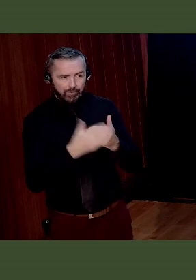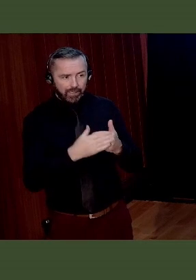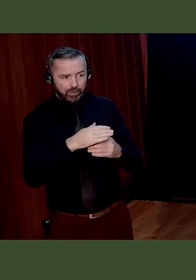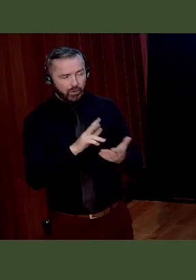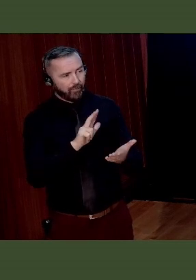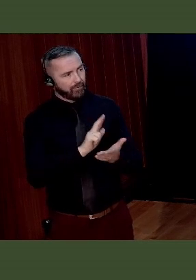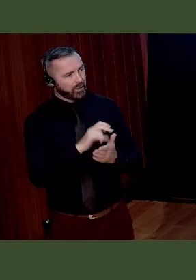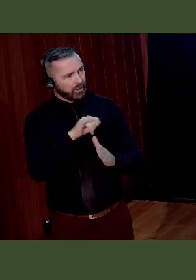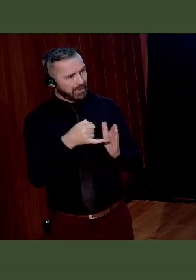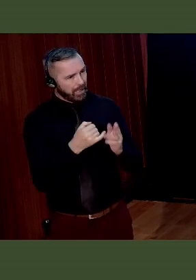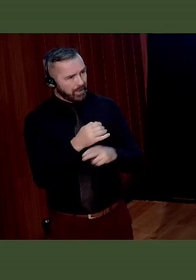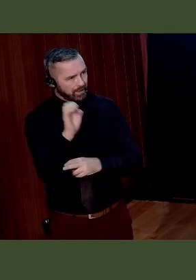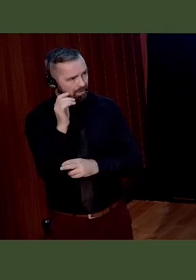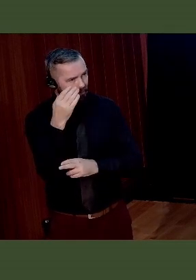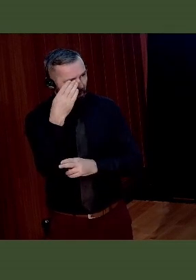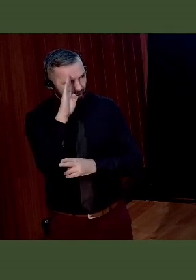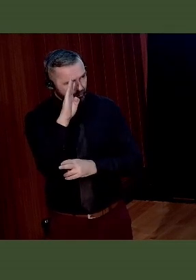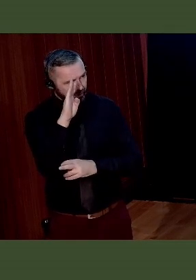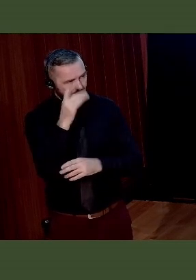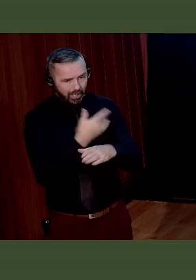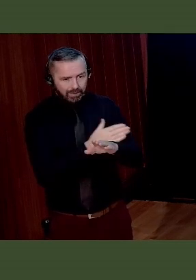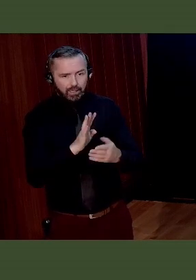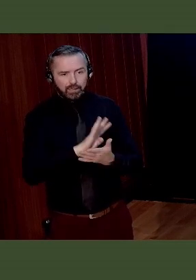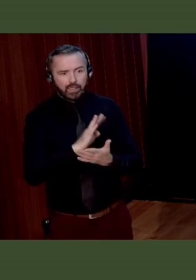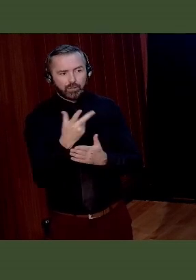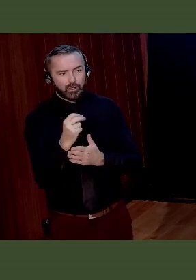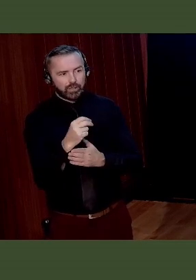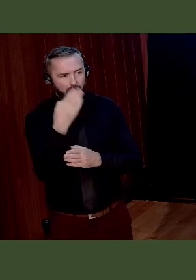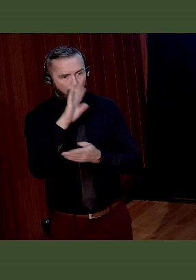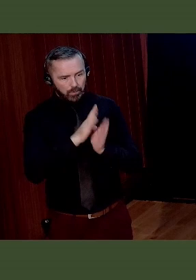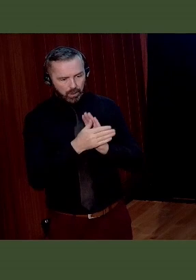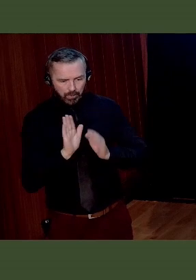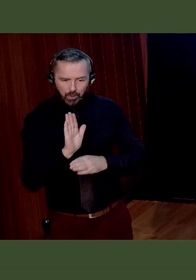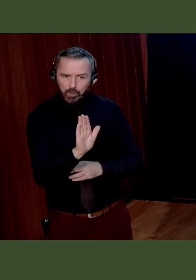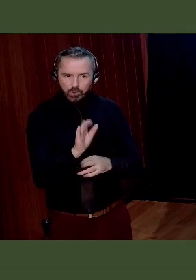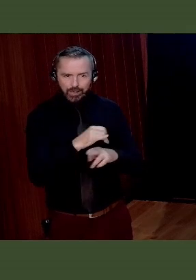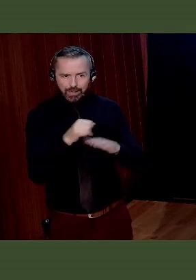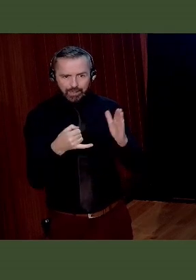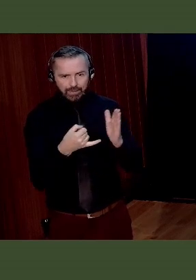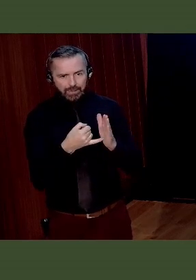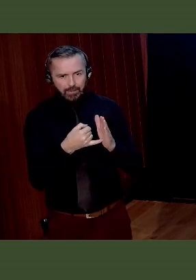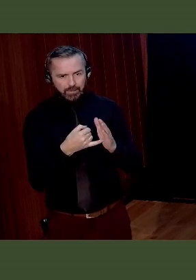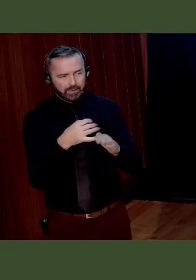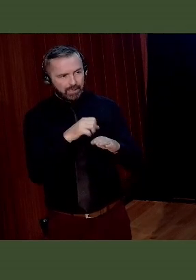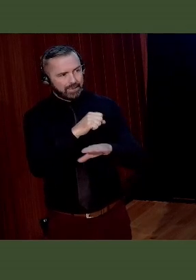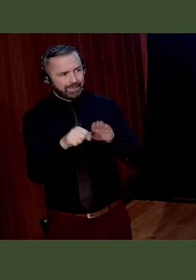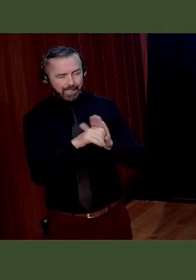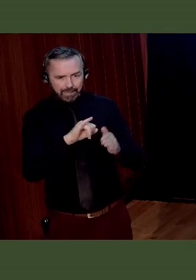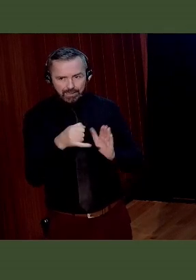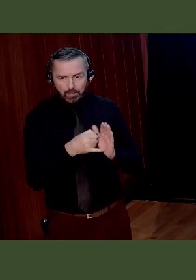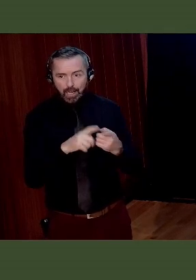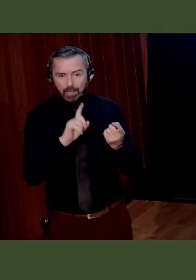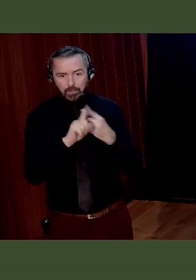official examination papers in Irish. At the beginning of the 1930s, Irish became a compulsory subject in state examinations, and a